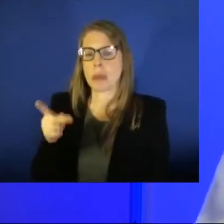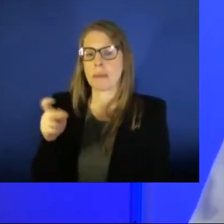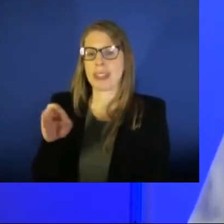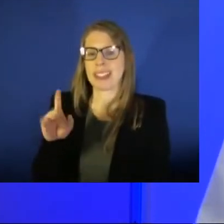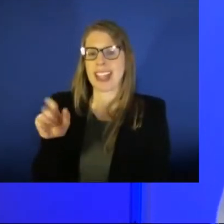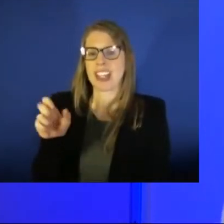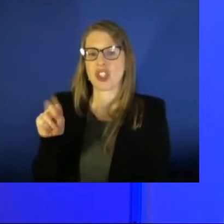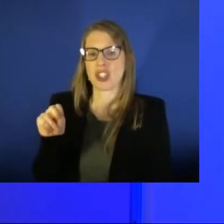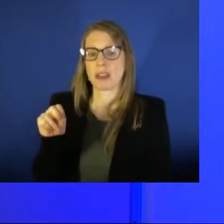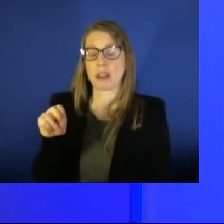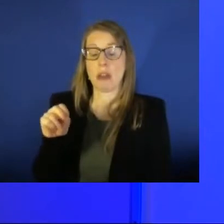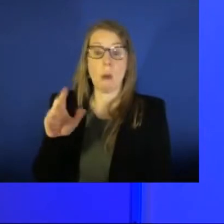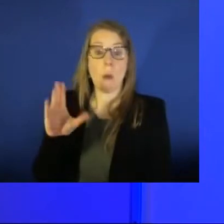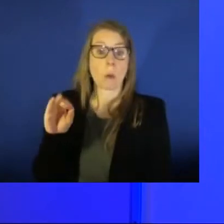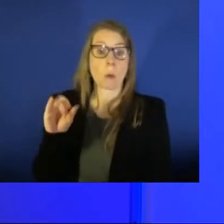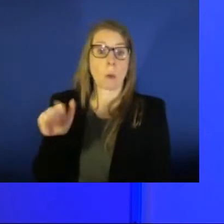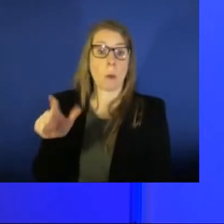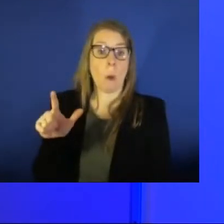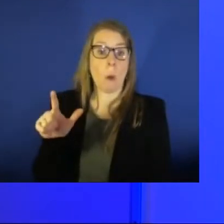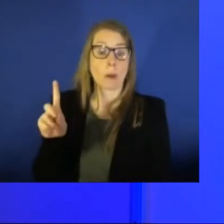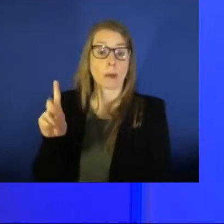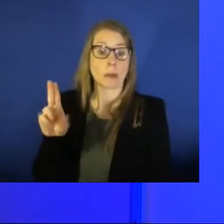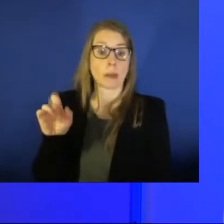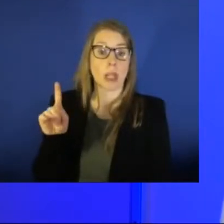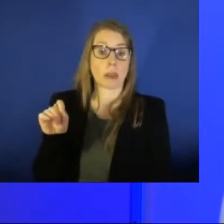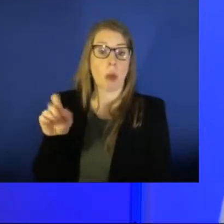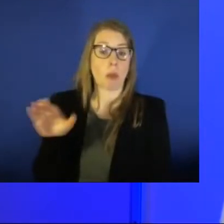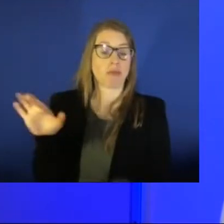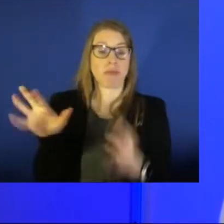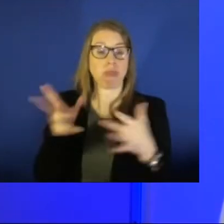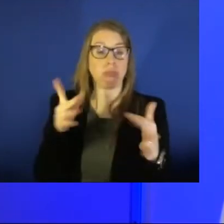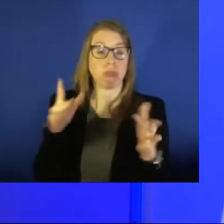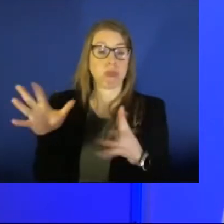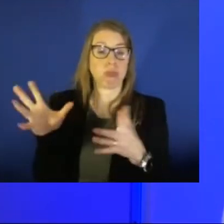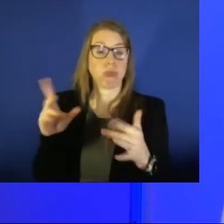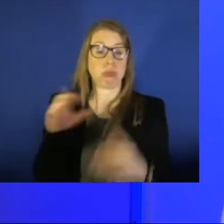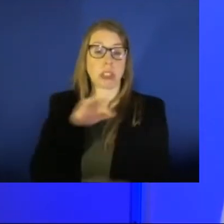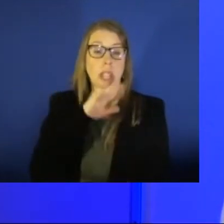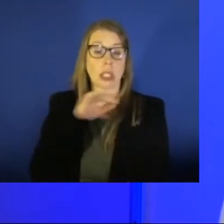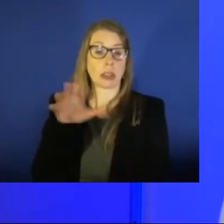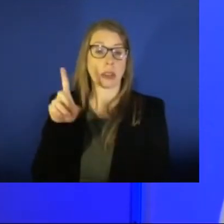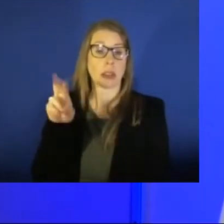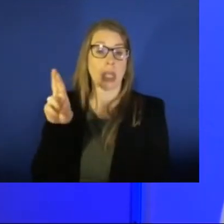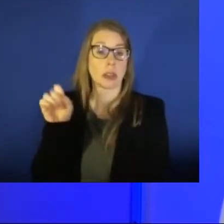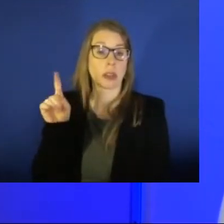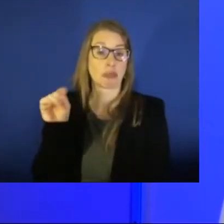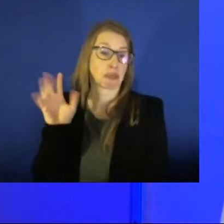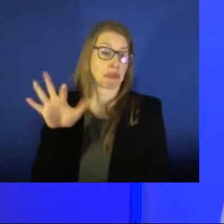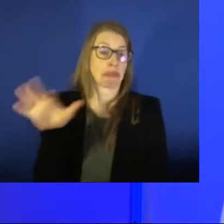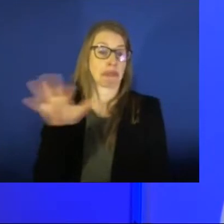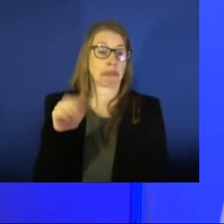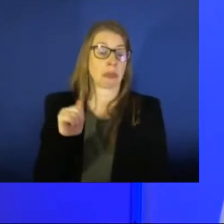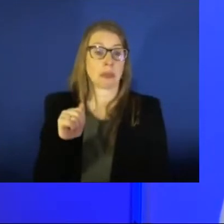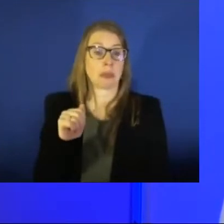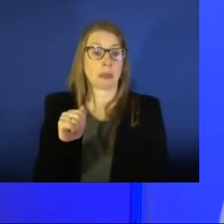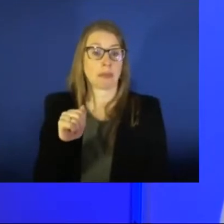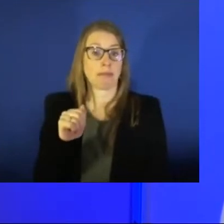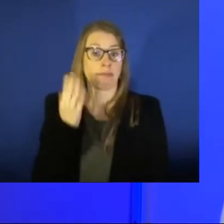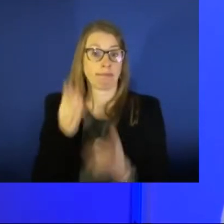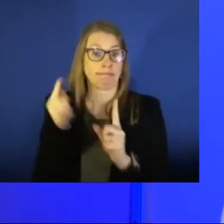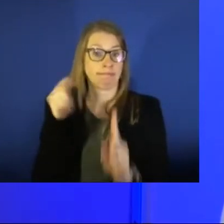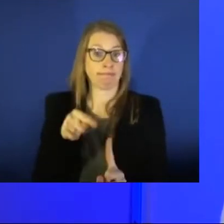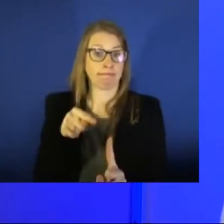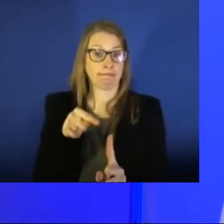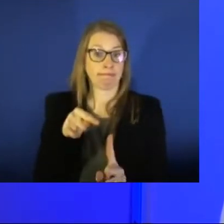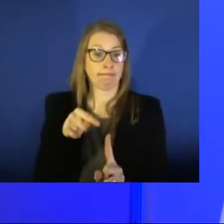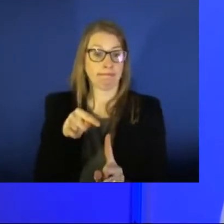just wind-blown dust, etc. But whatever it is, it might be a marker for some of